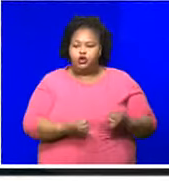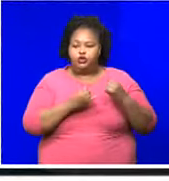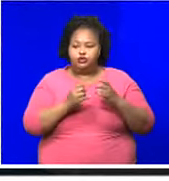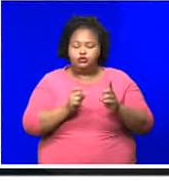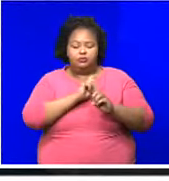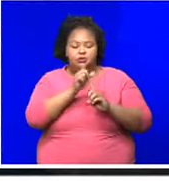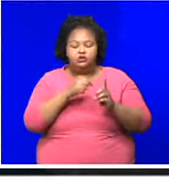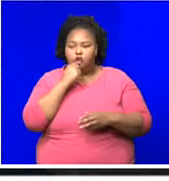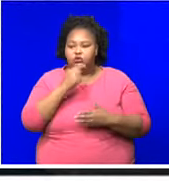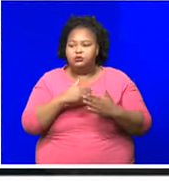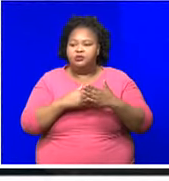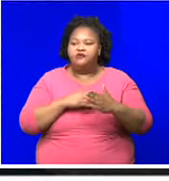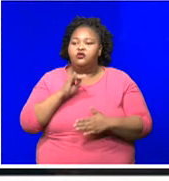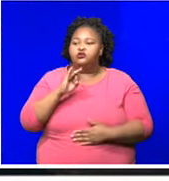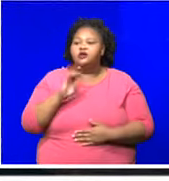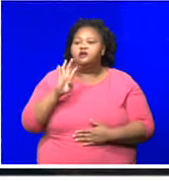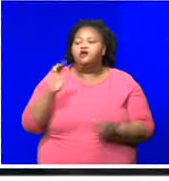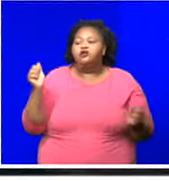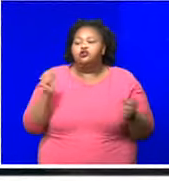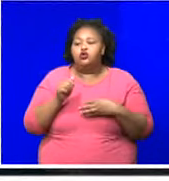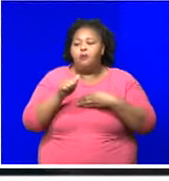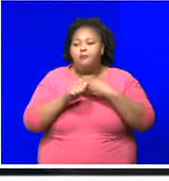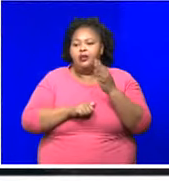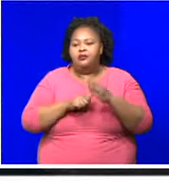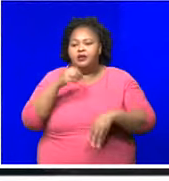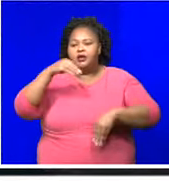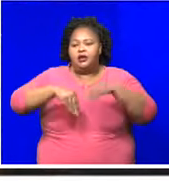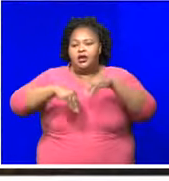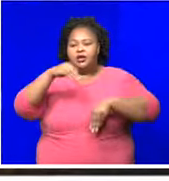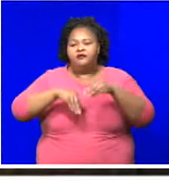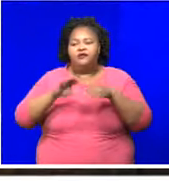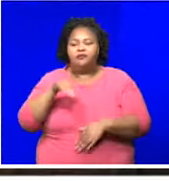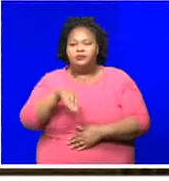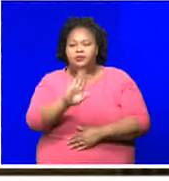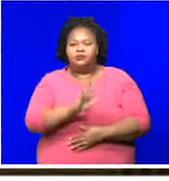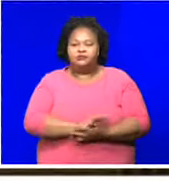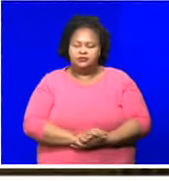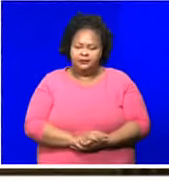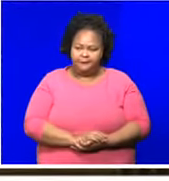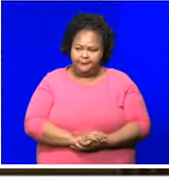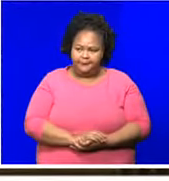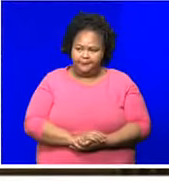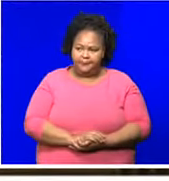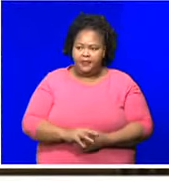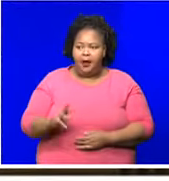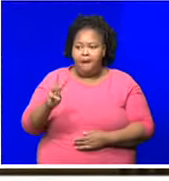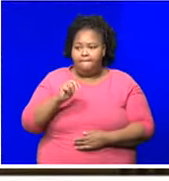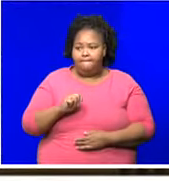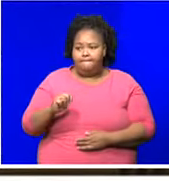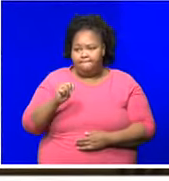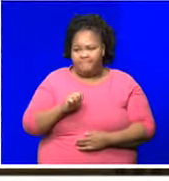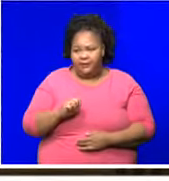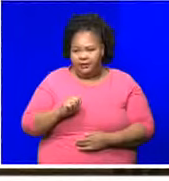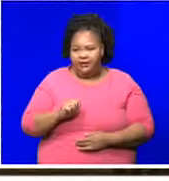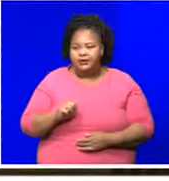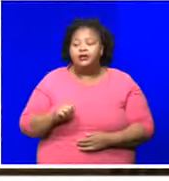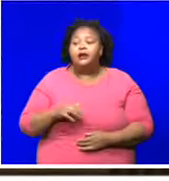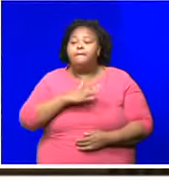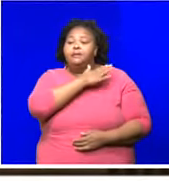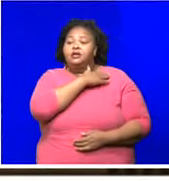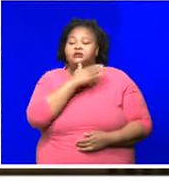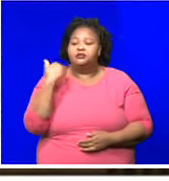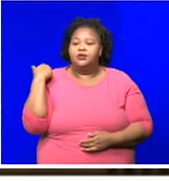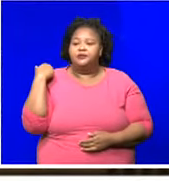held before the 24th of June this year. During a press meeting held on Monday, the Minister of Housing and